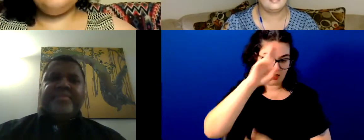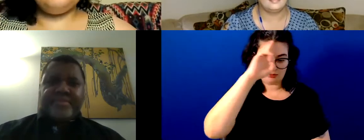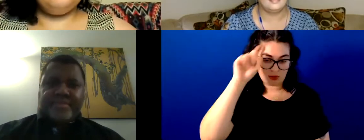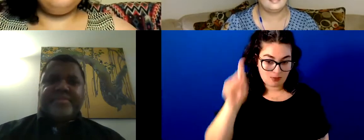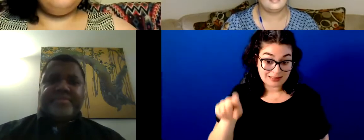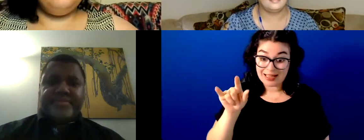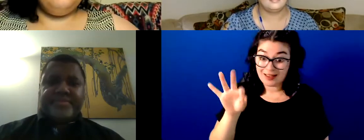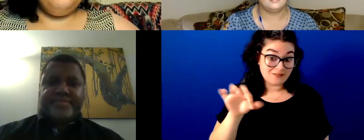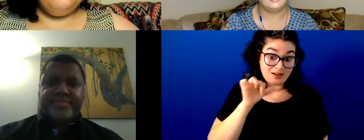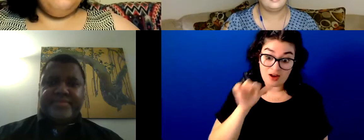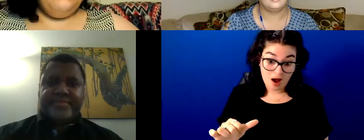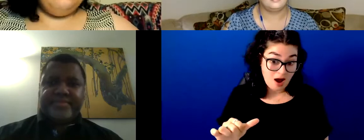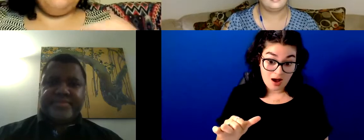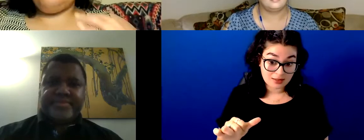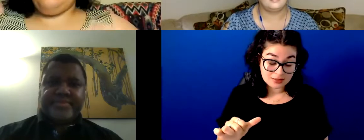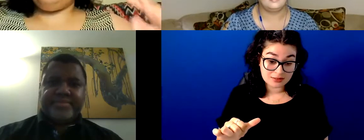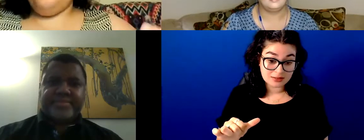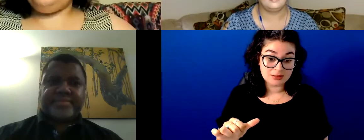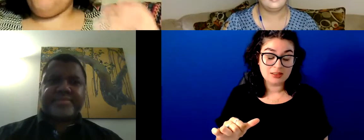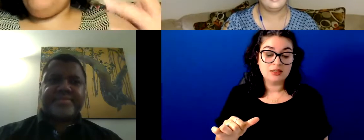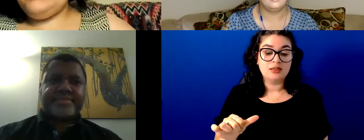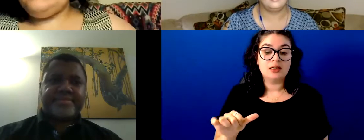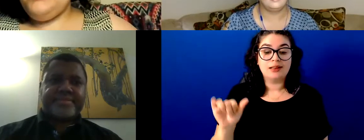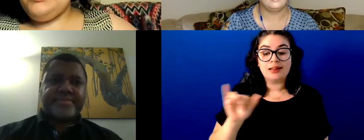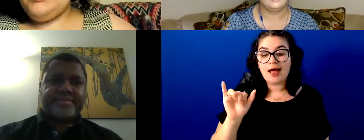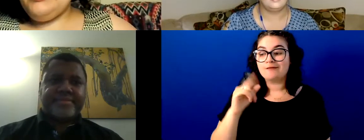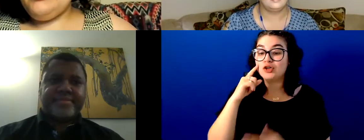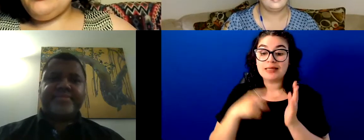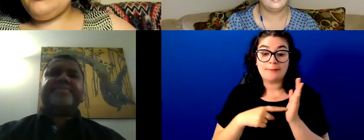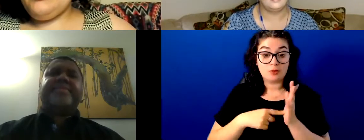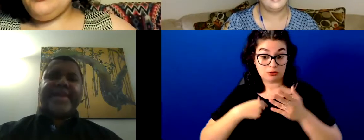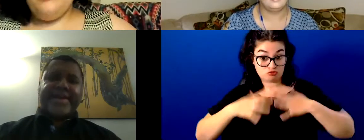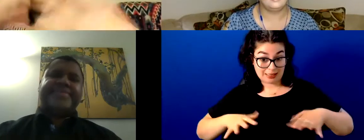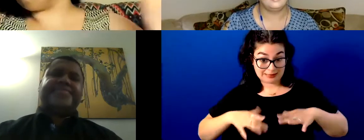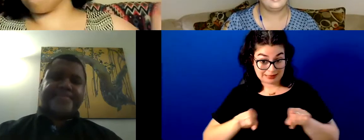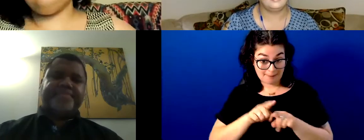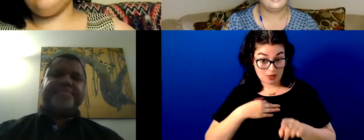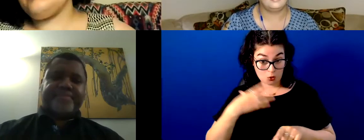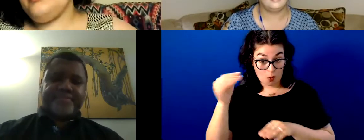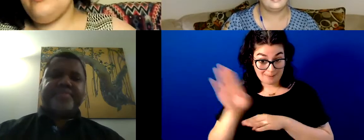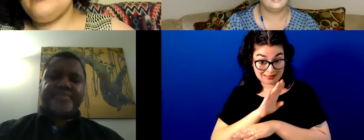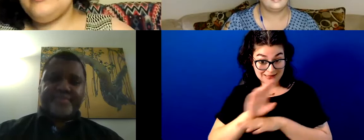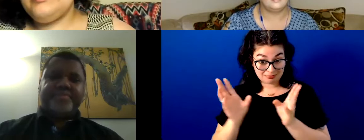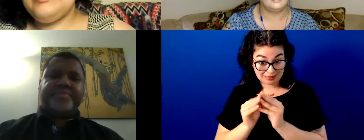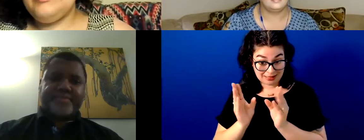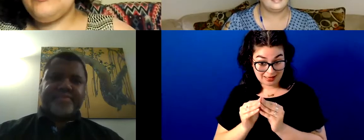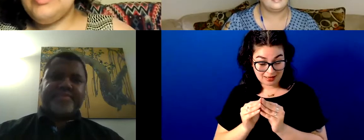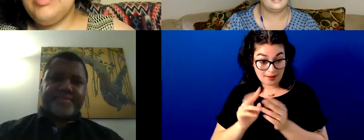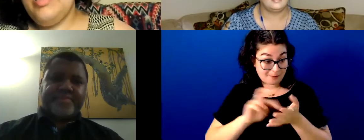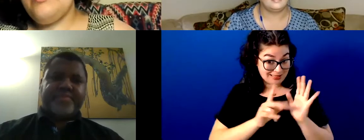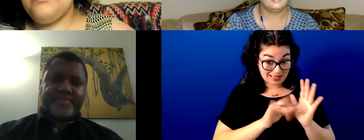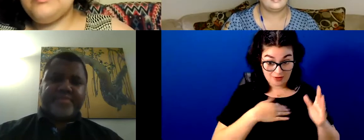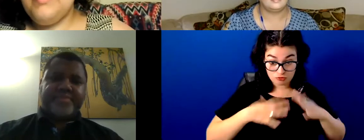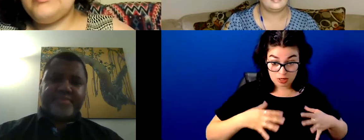don't look in like I was going to a business meeting, I'm not taken seriously at all. They're just